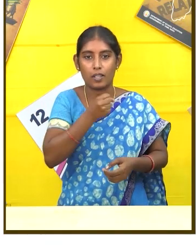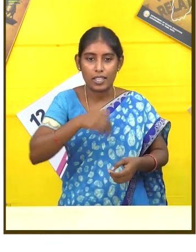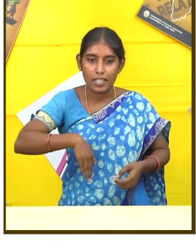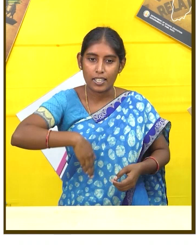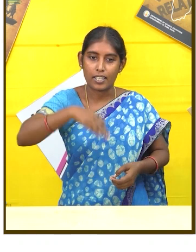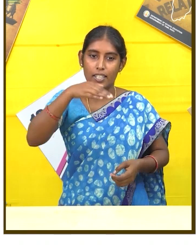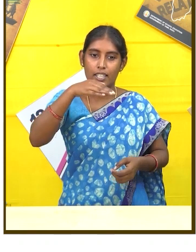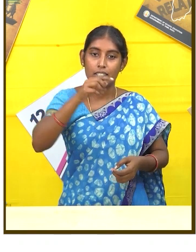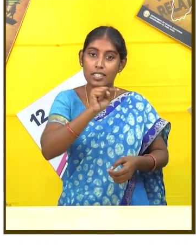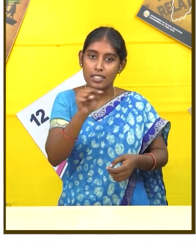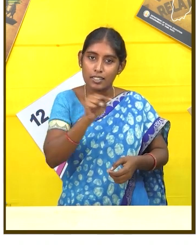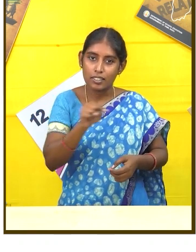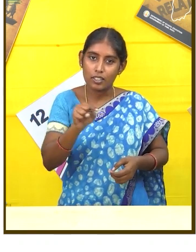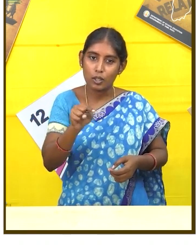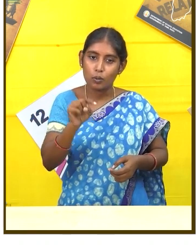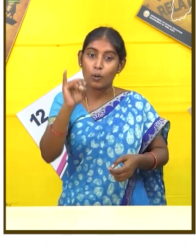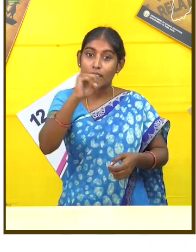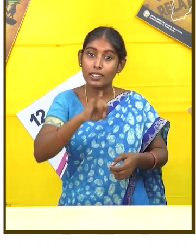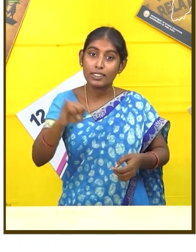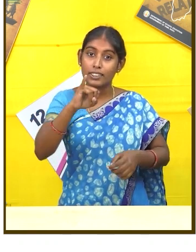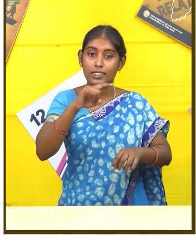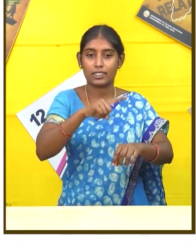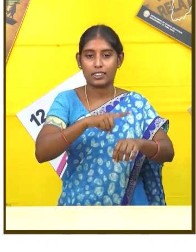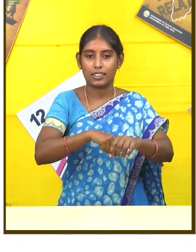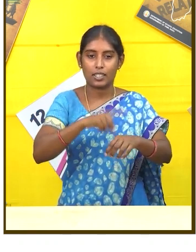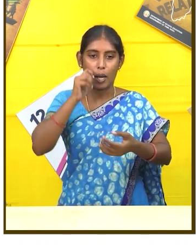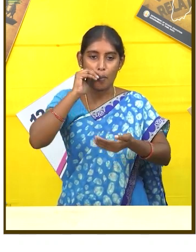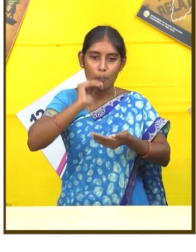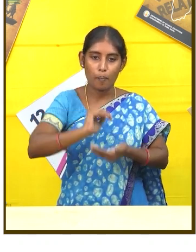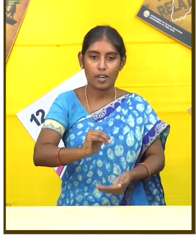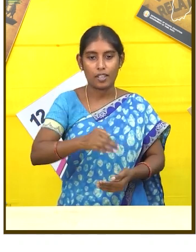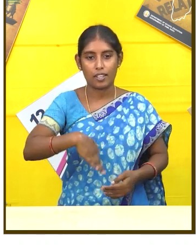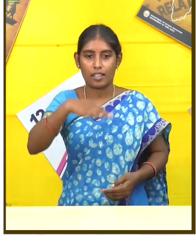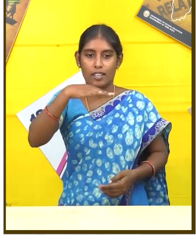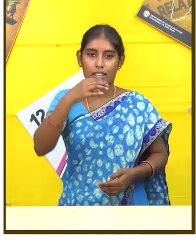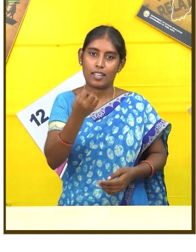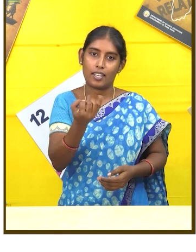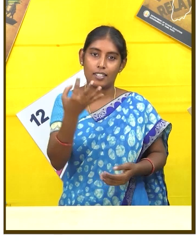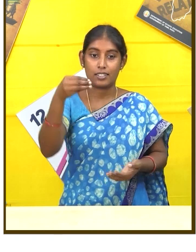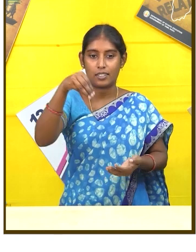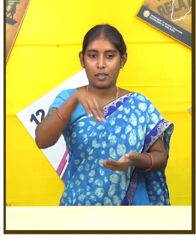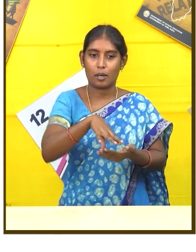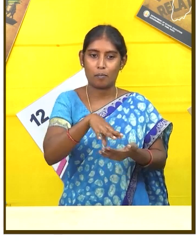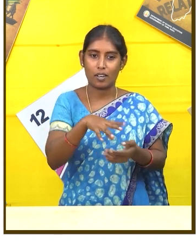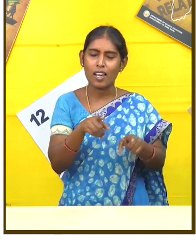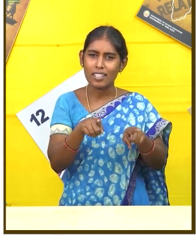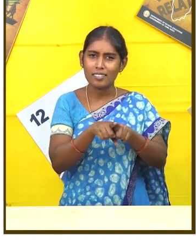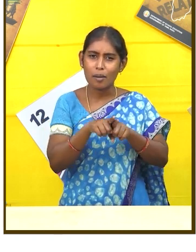is equal to 6 into son's age. Father's age is taken as x. So, for father's age we can write